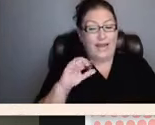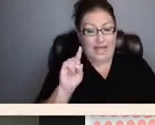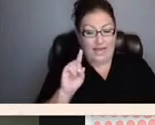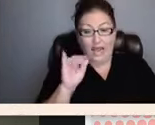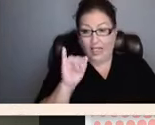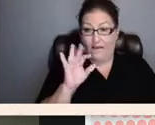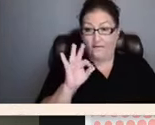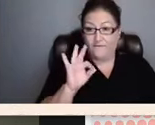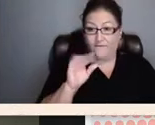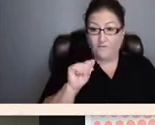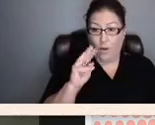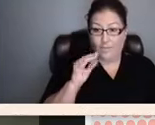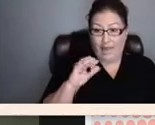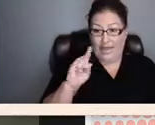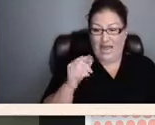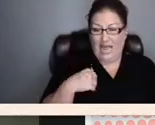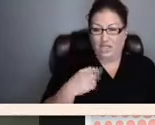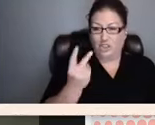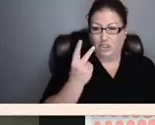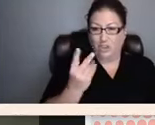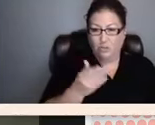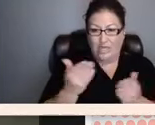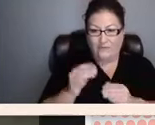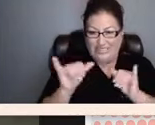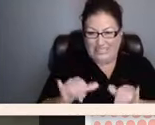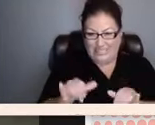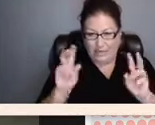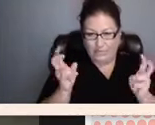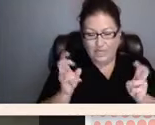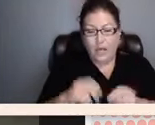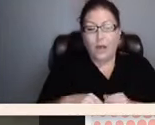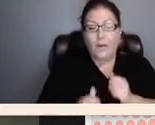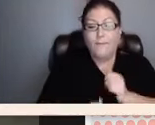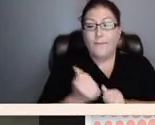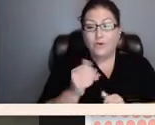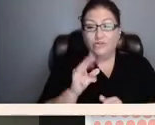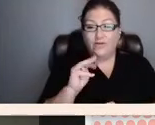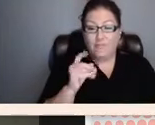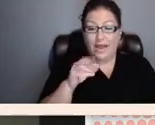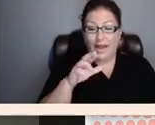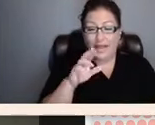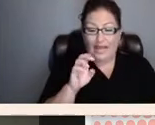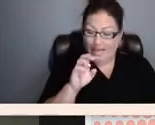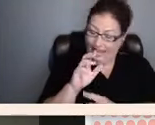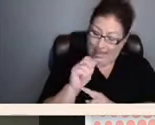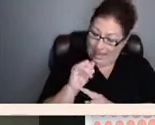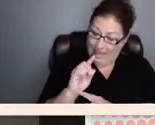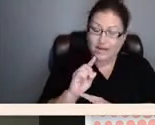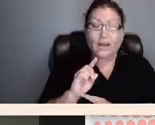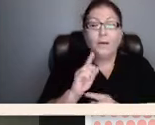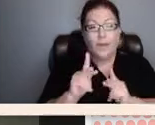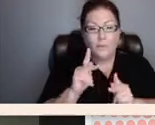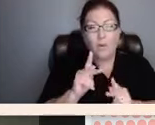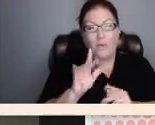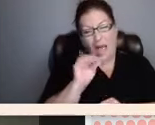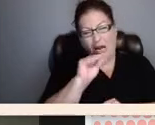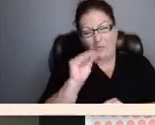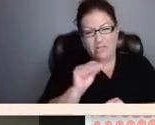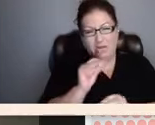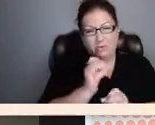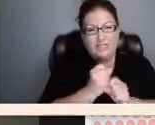two delivery systems. And the majority of Medicaid recipients, about 80% of them, receive their benefits from the first